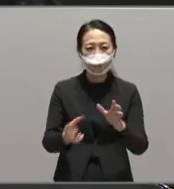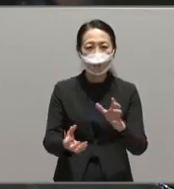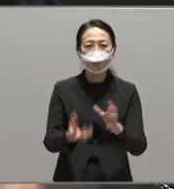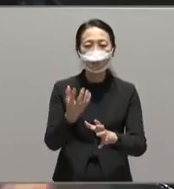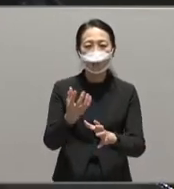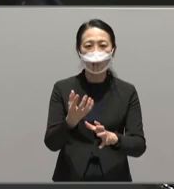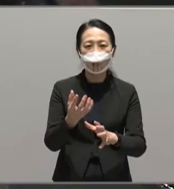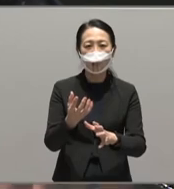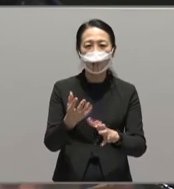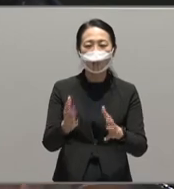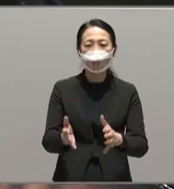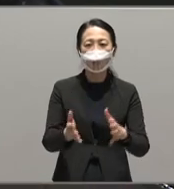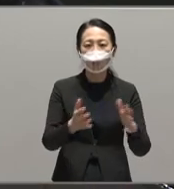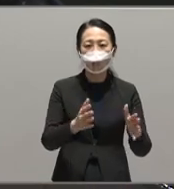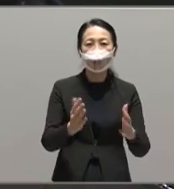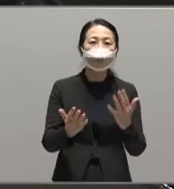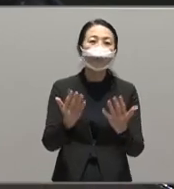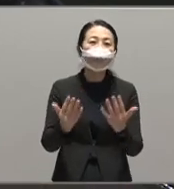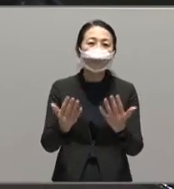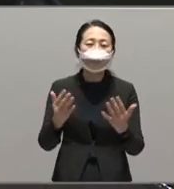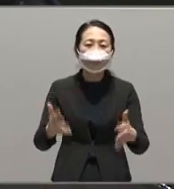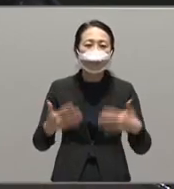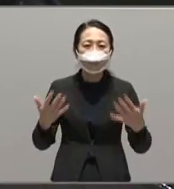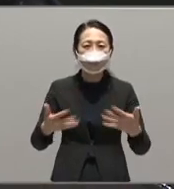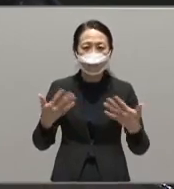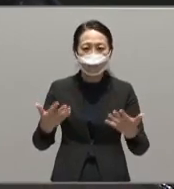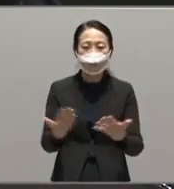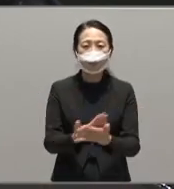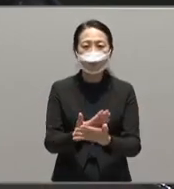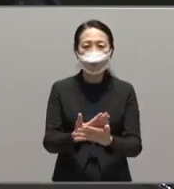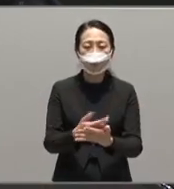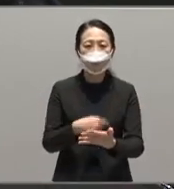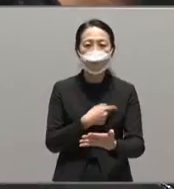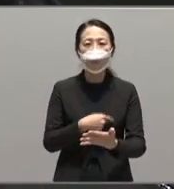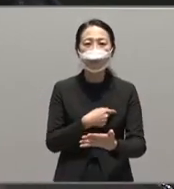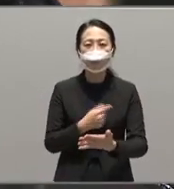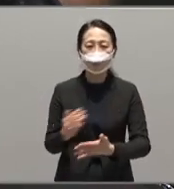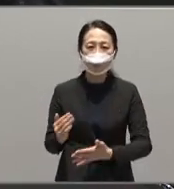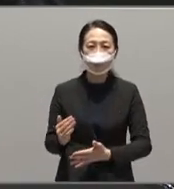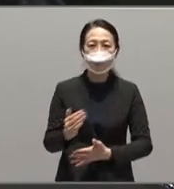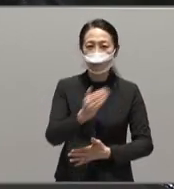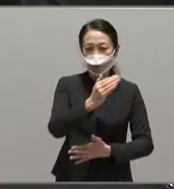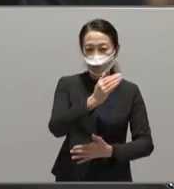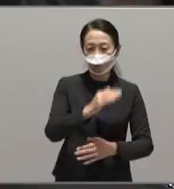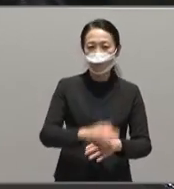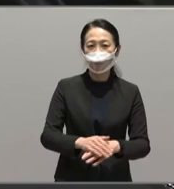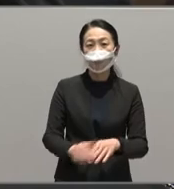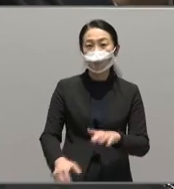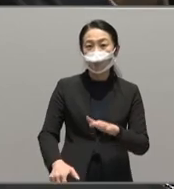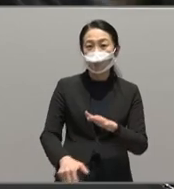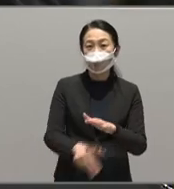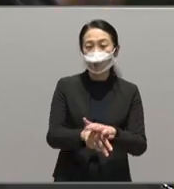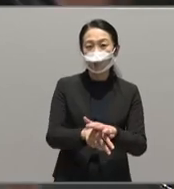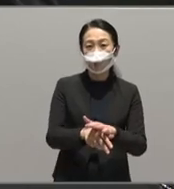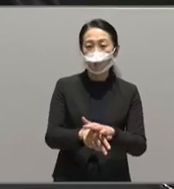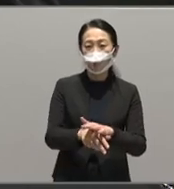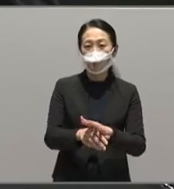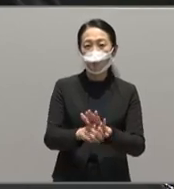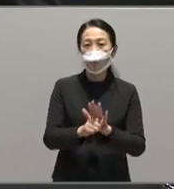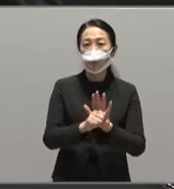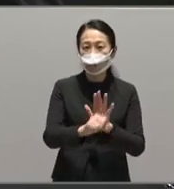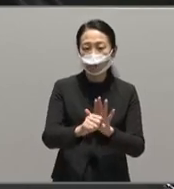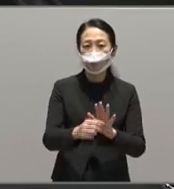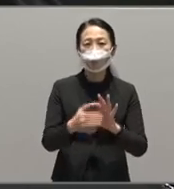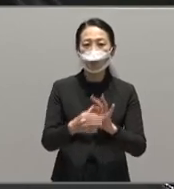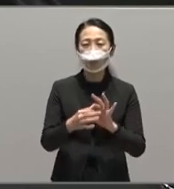of mental illnesses. But breast bathing can help reduce mental stress.